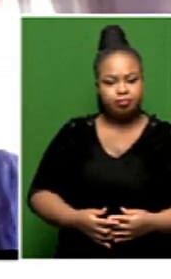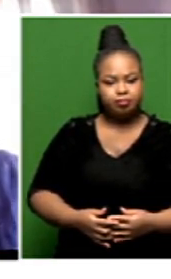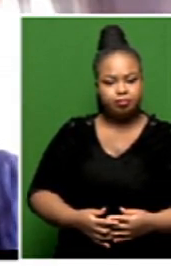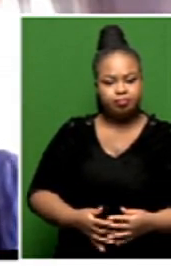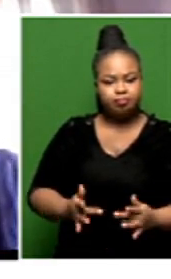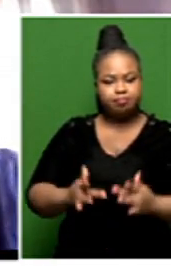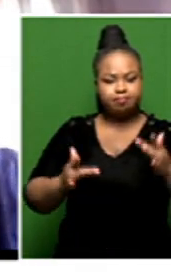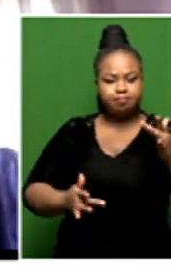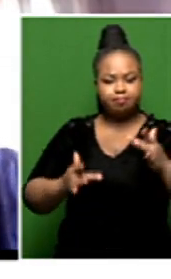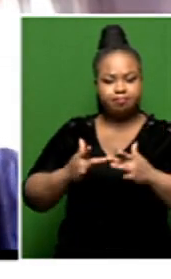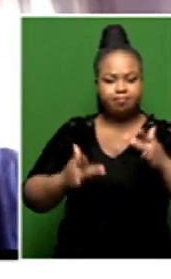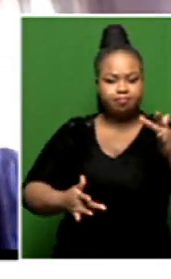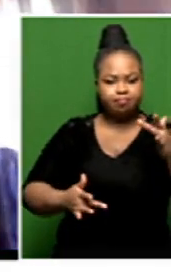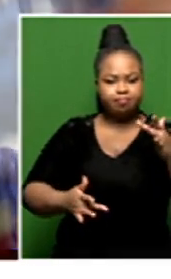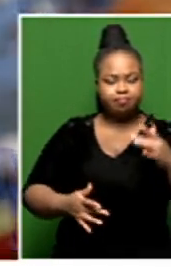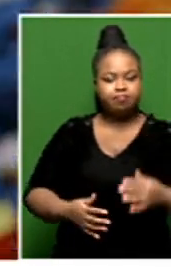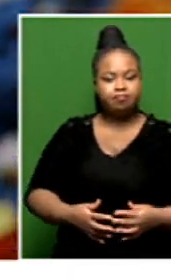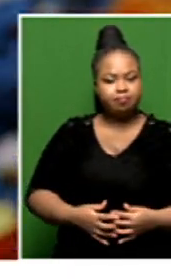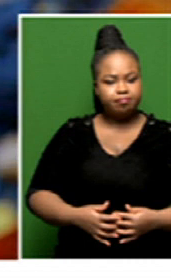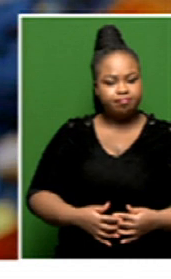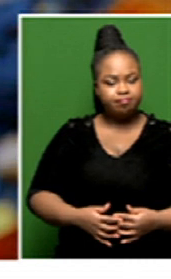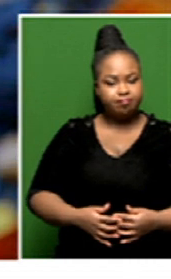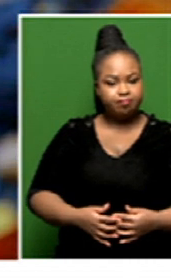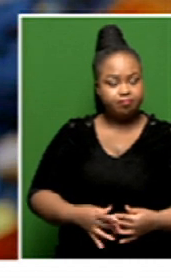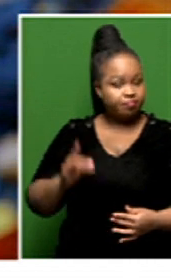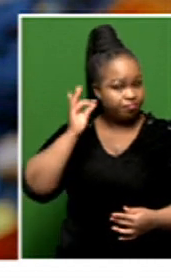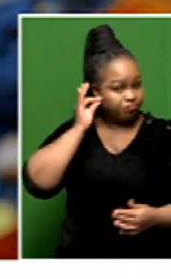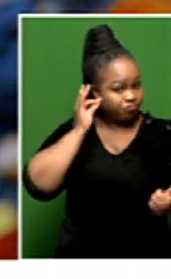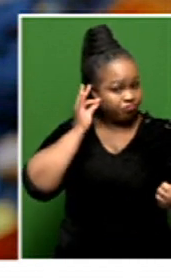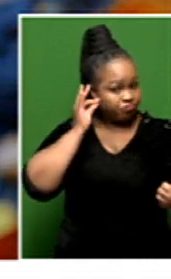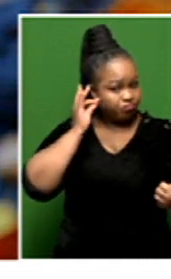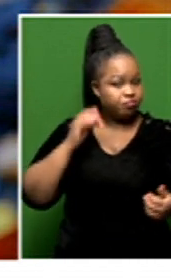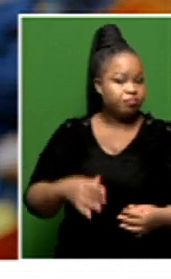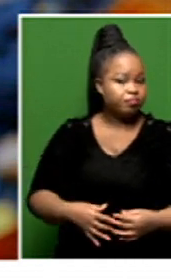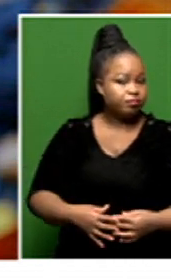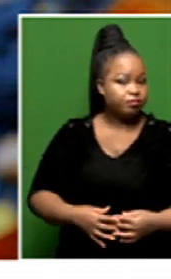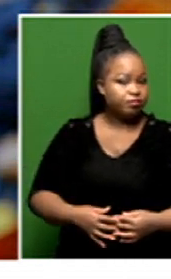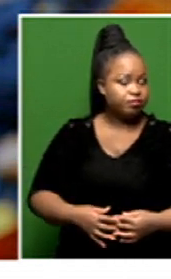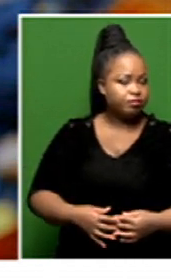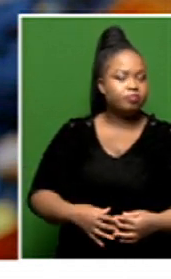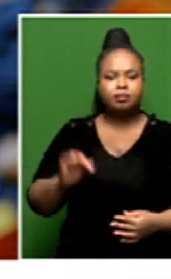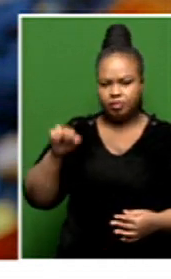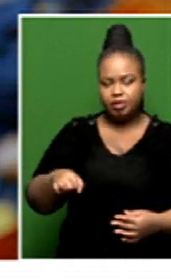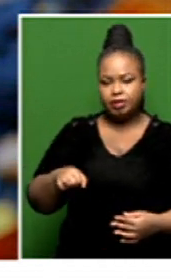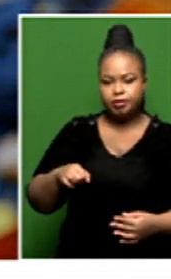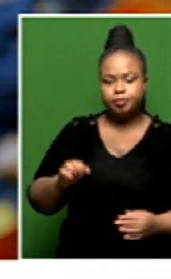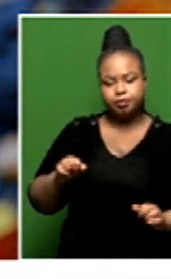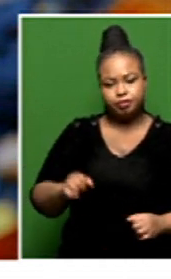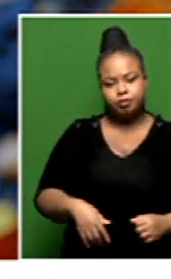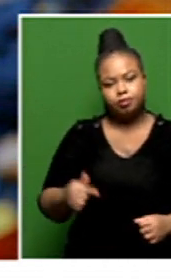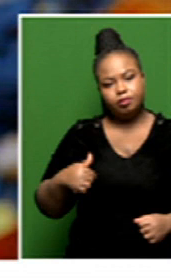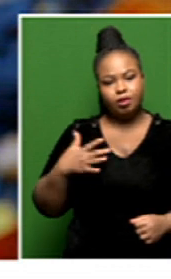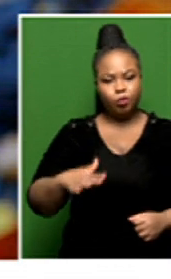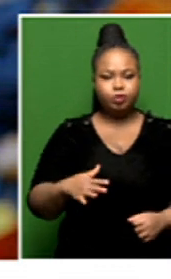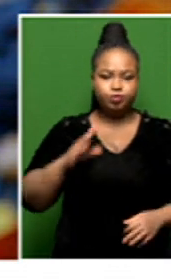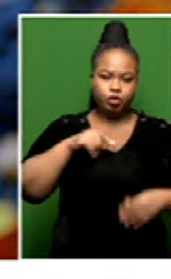trying to talk. Sorry? All right. Can you hear me, Omelga? I can hear you now, yes. All right. I want